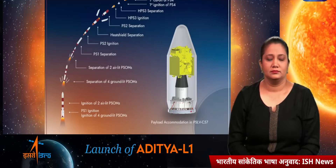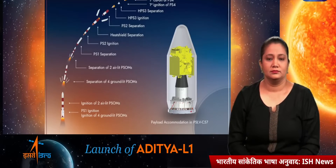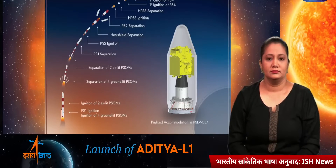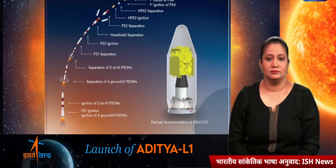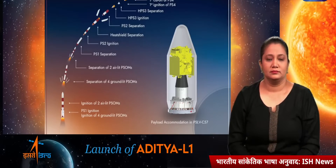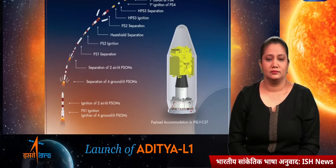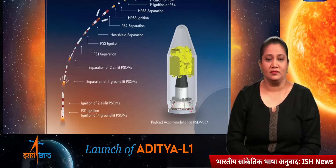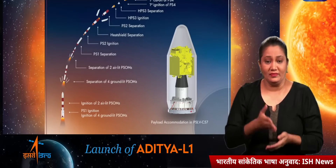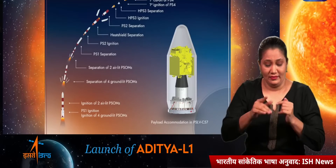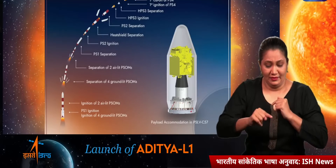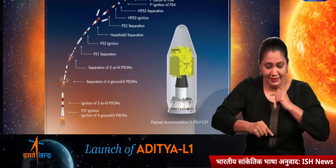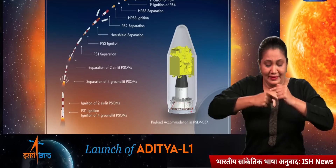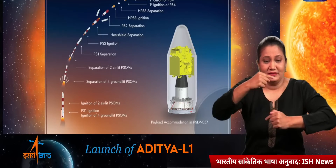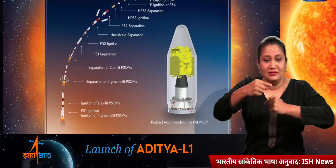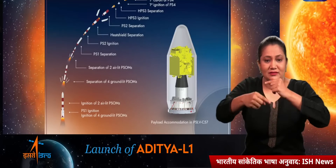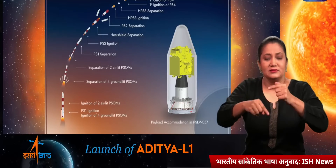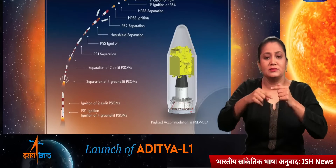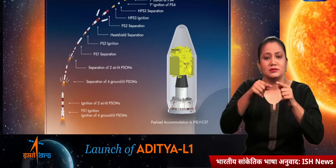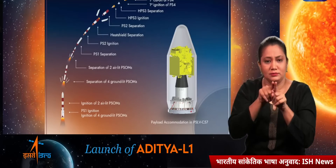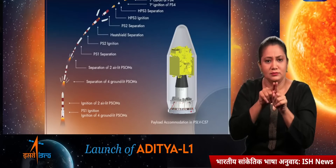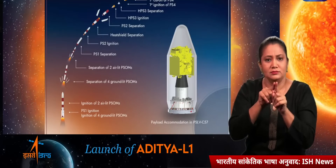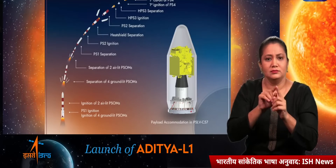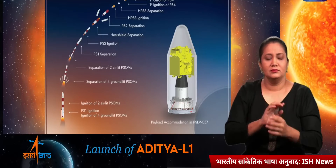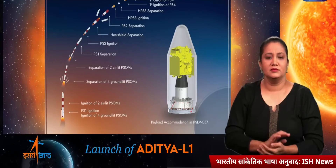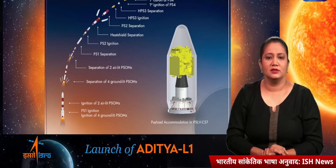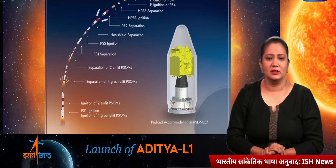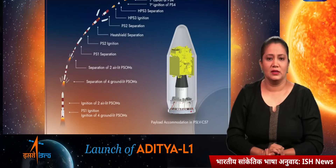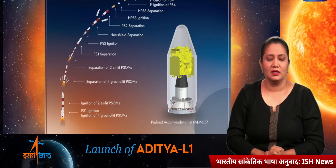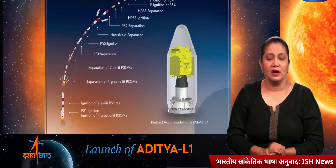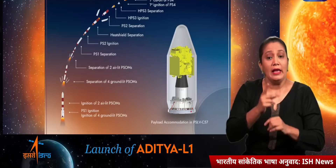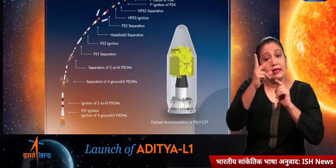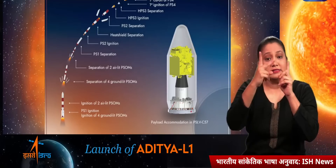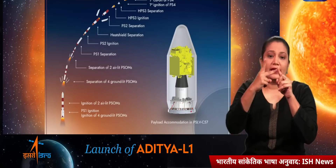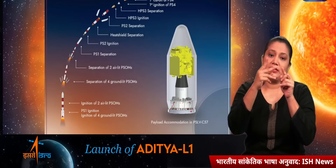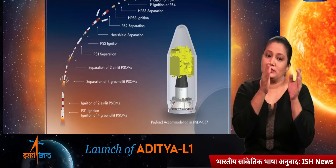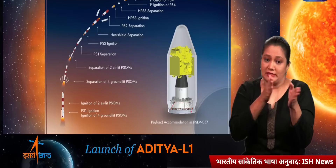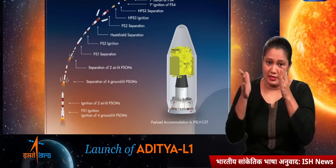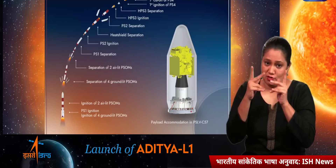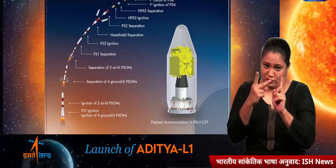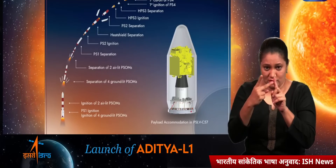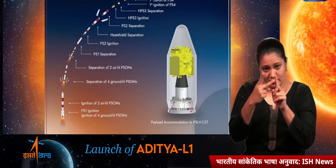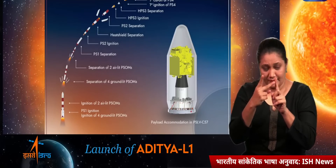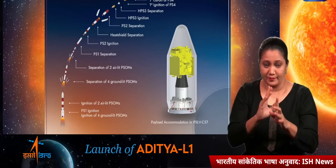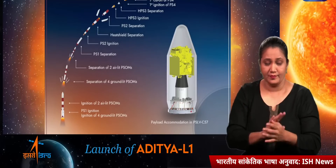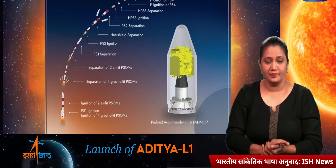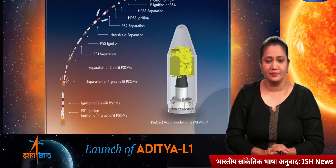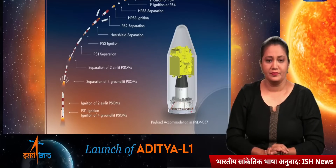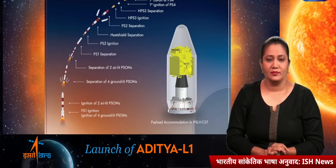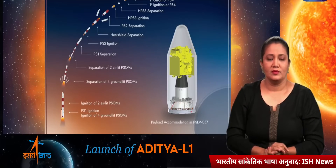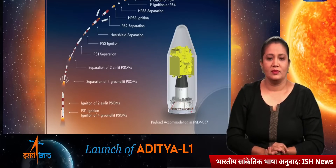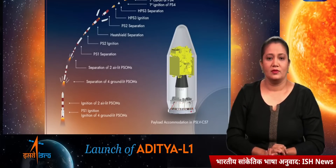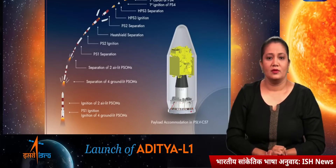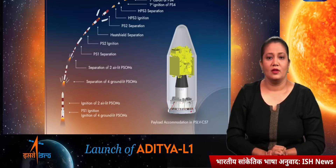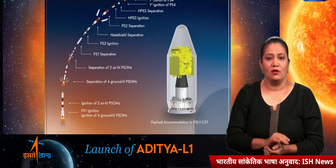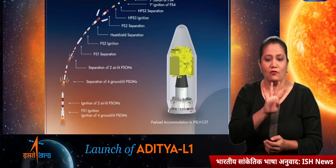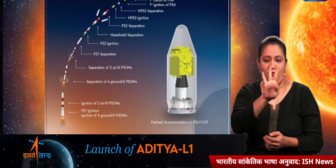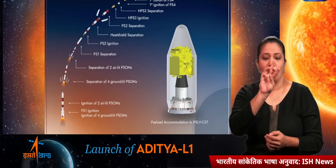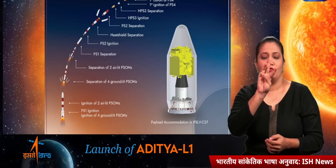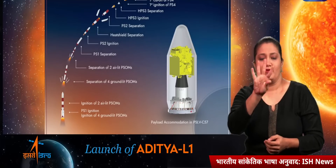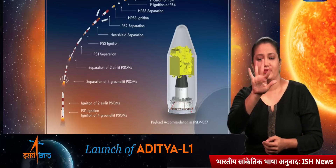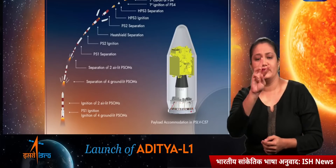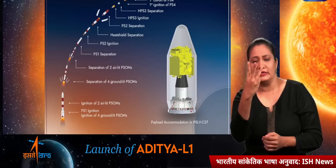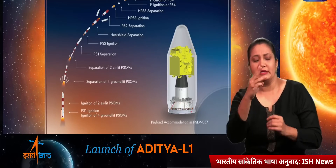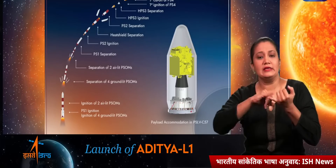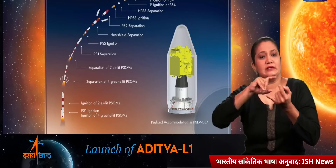These events are taking place in the operational regime of the second stage, which lasts for 153 seconds. PS2